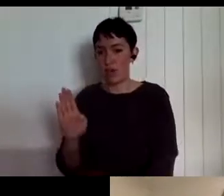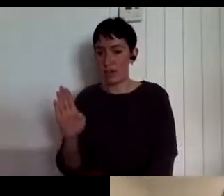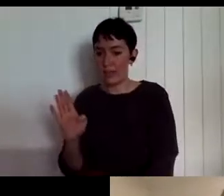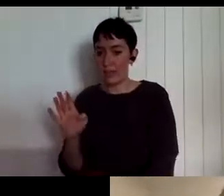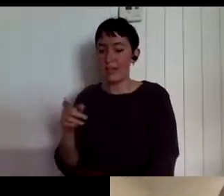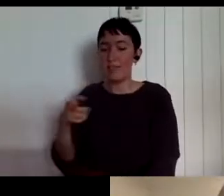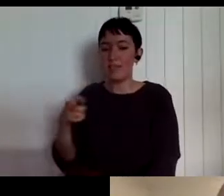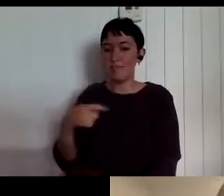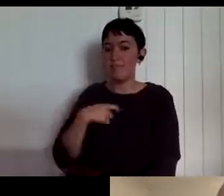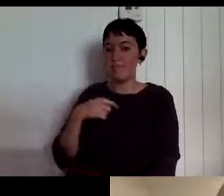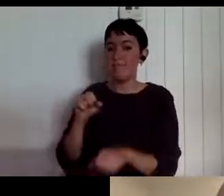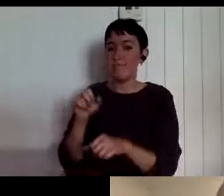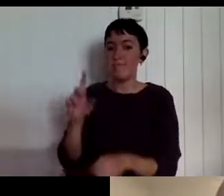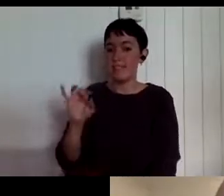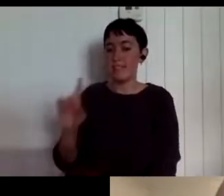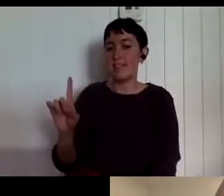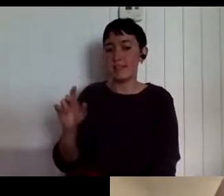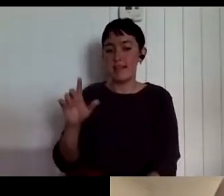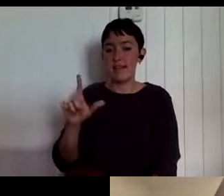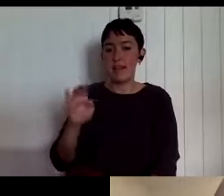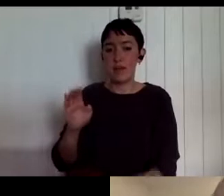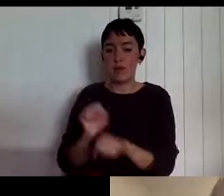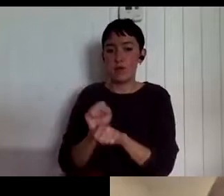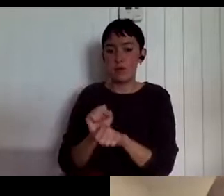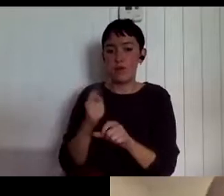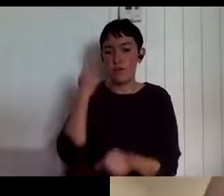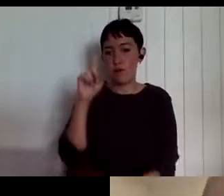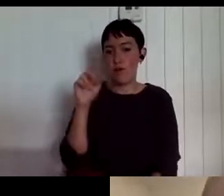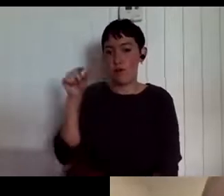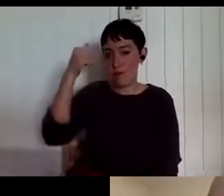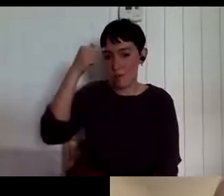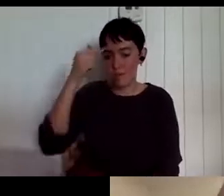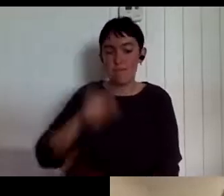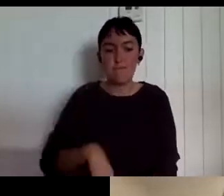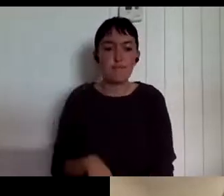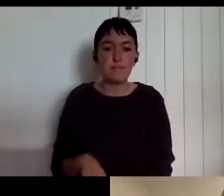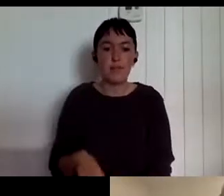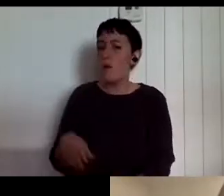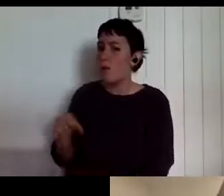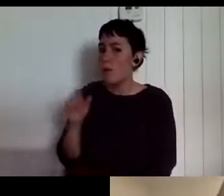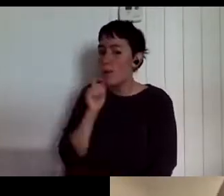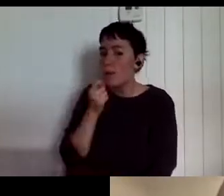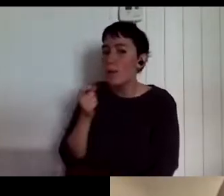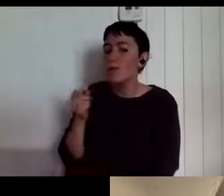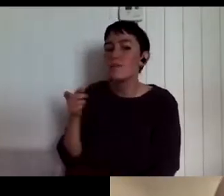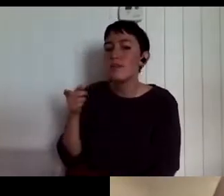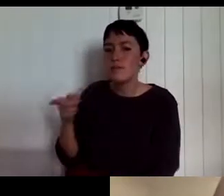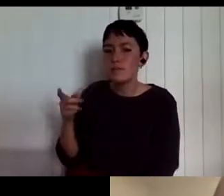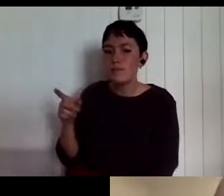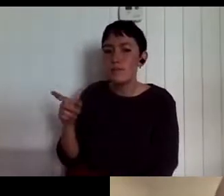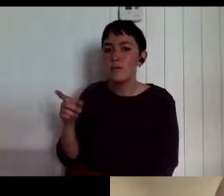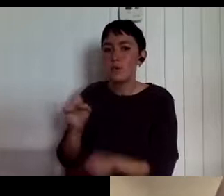Did you have to go to California to do that, or could you do that from Georgia? It depends on what you're doing. So my work was about half virtual,